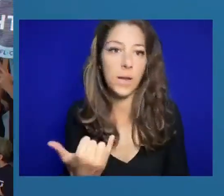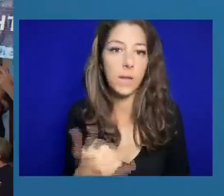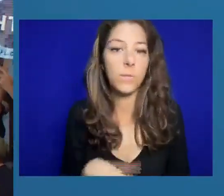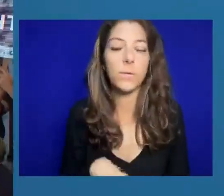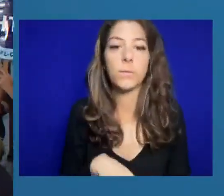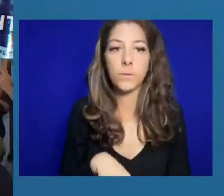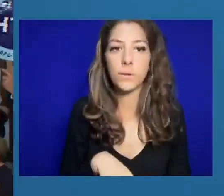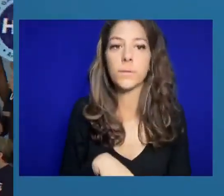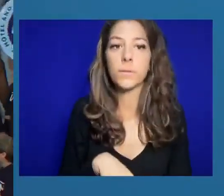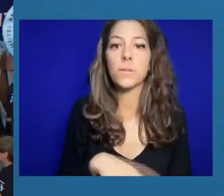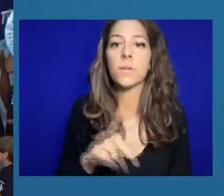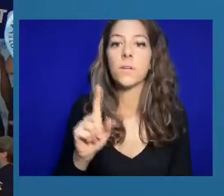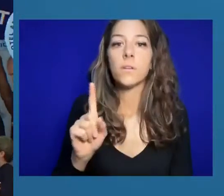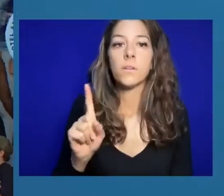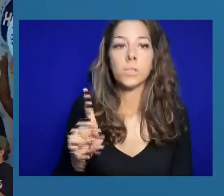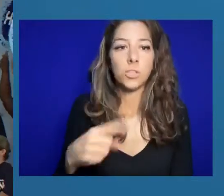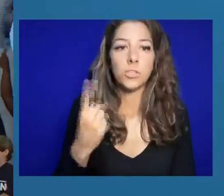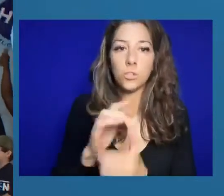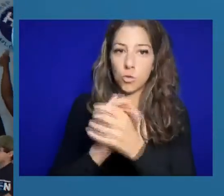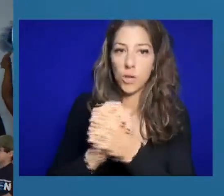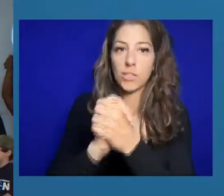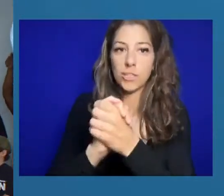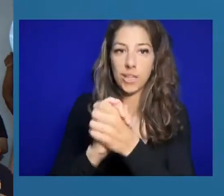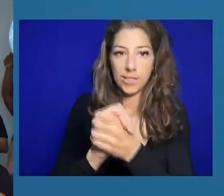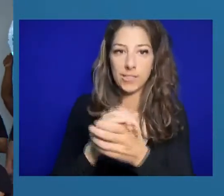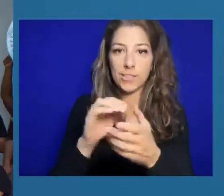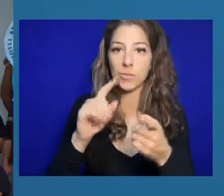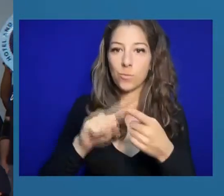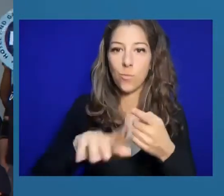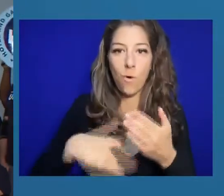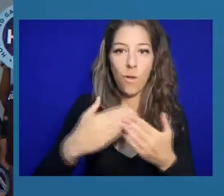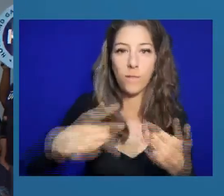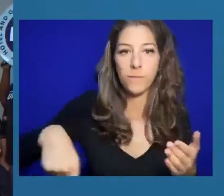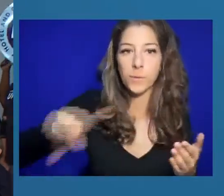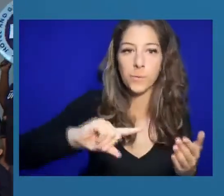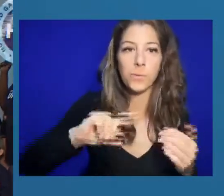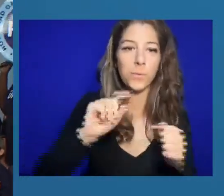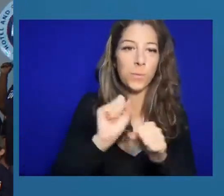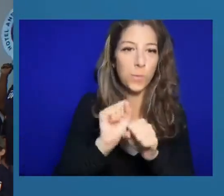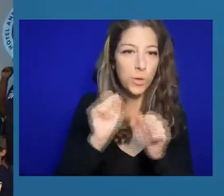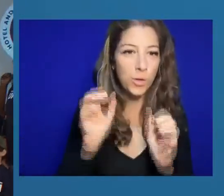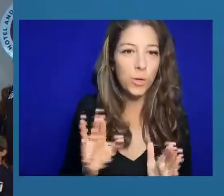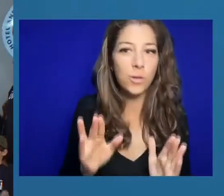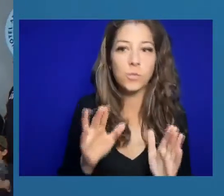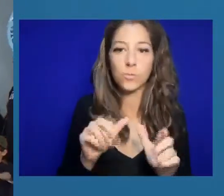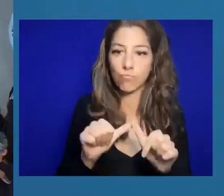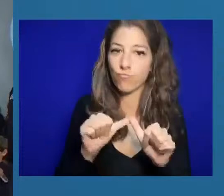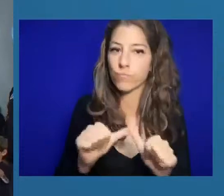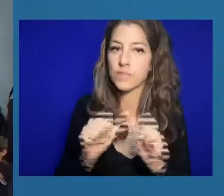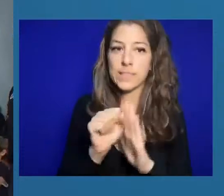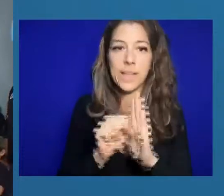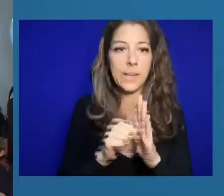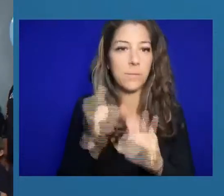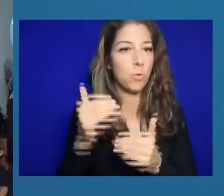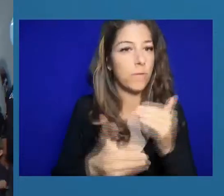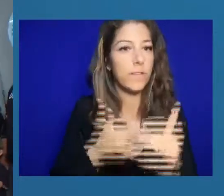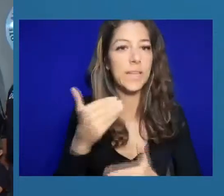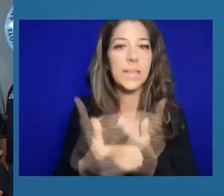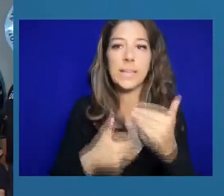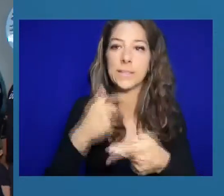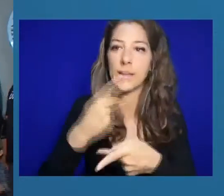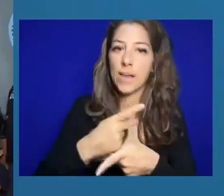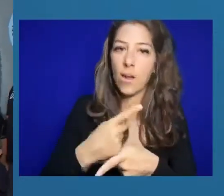But just congratulations to all of you, the workers who keep the state moving. You take good care of